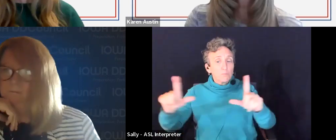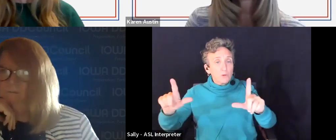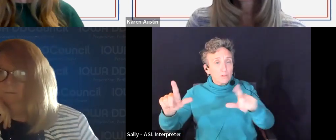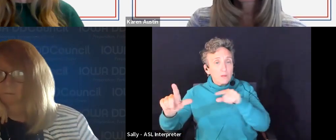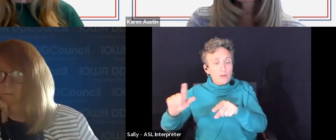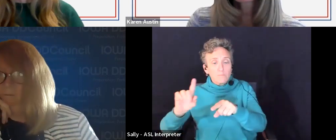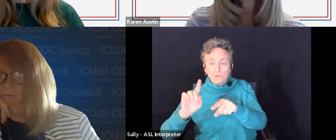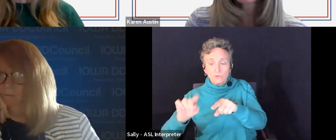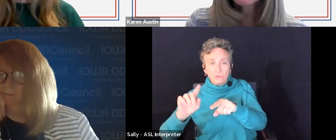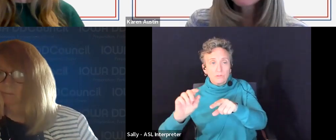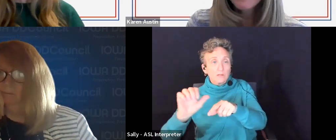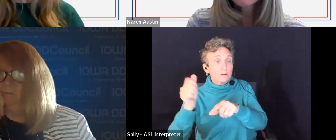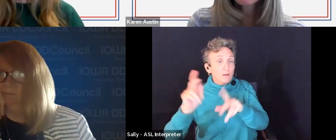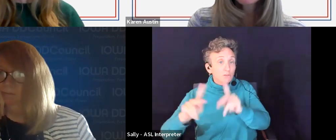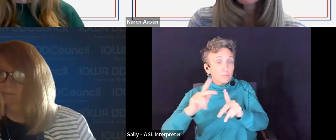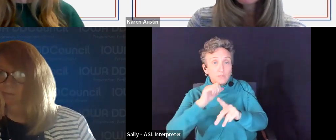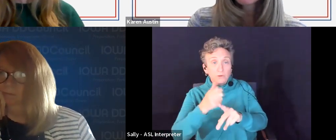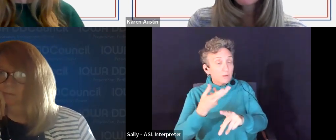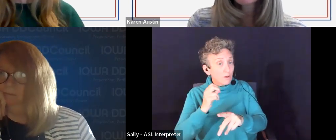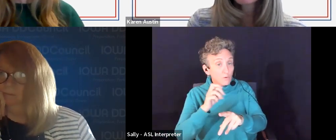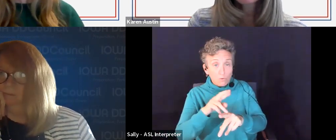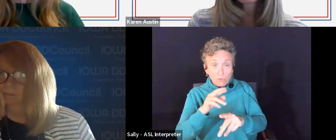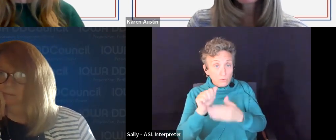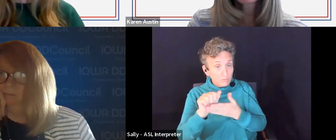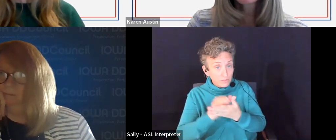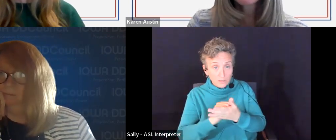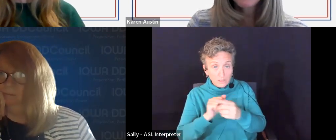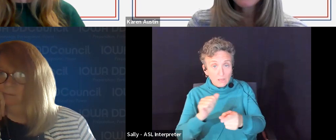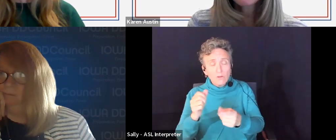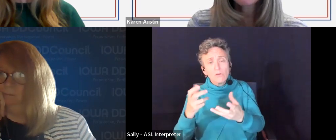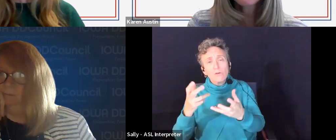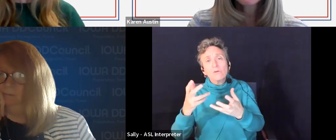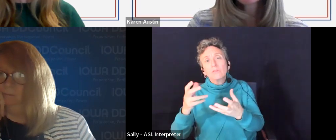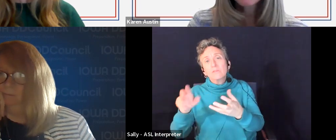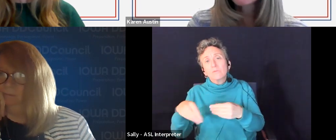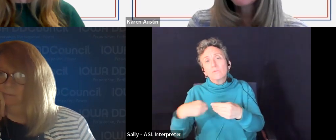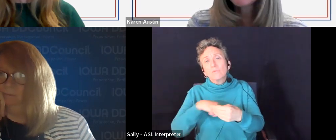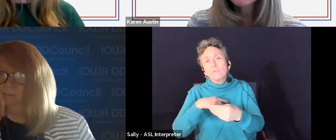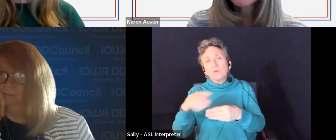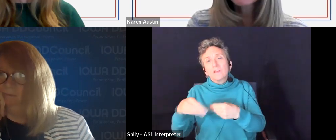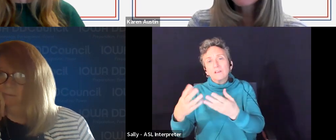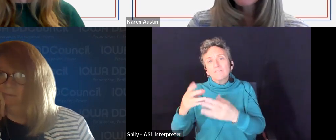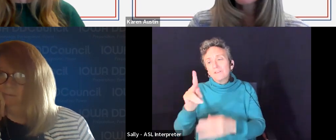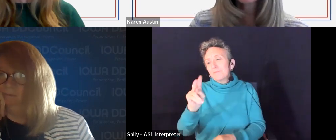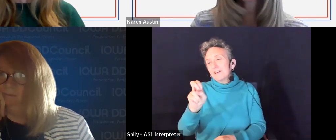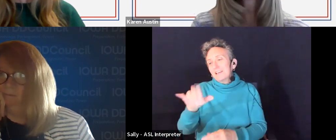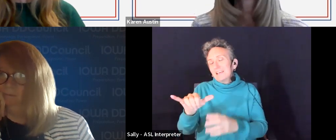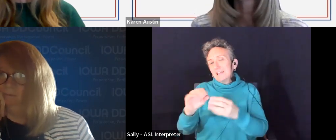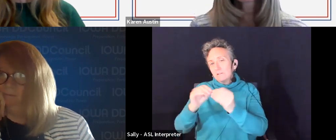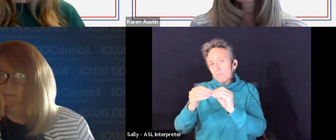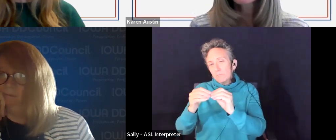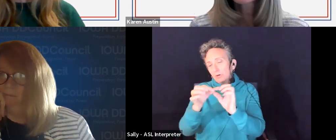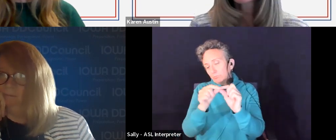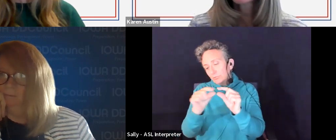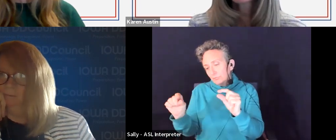you can, other people who are not the account owner, they will be given a key basically that will